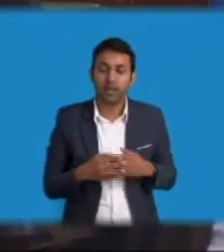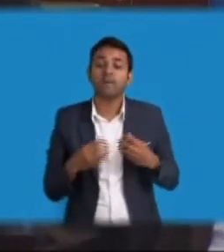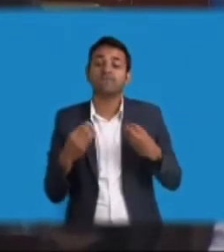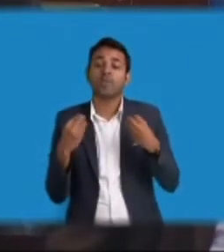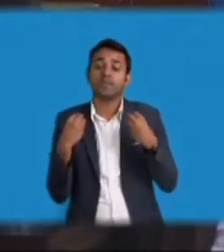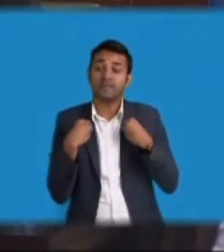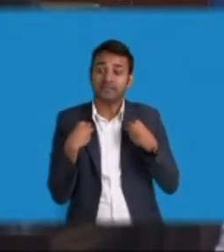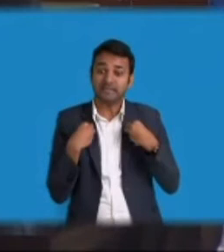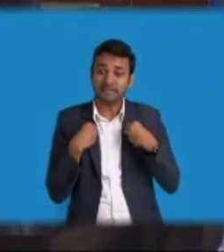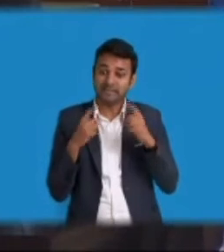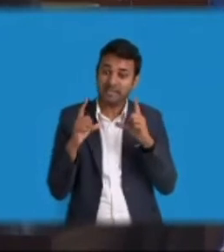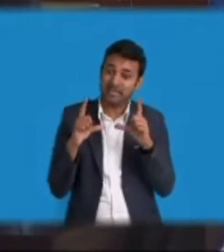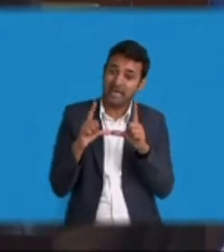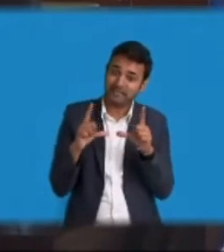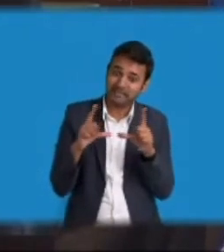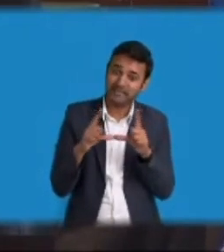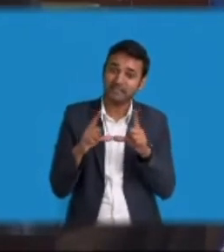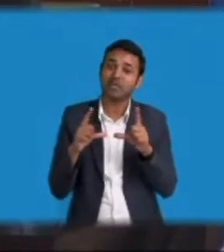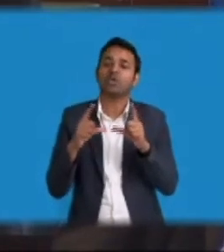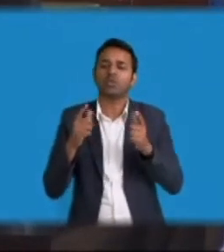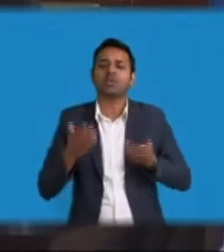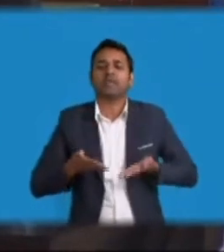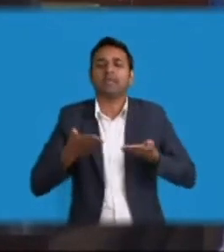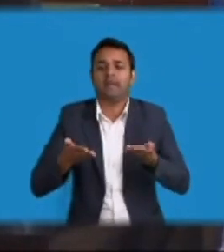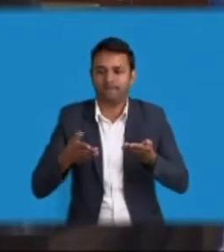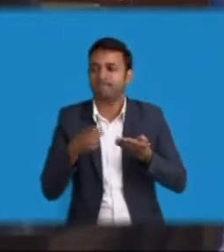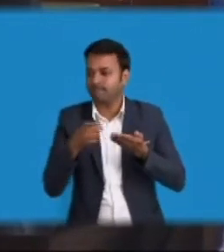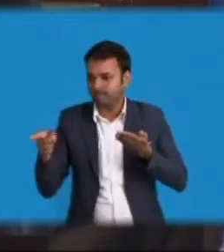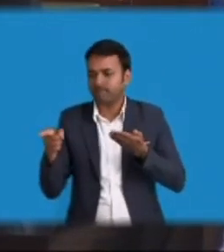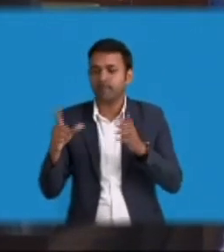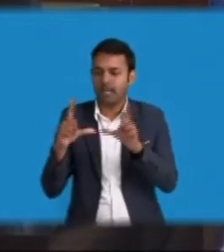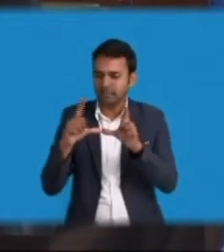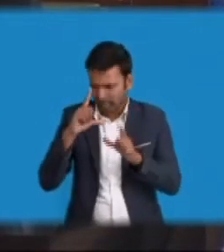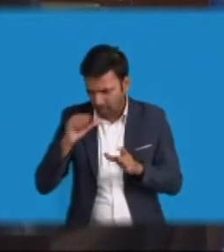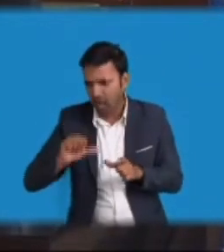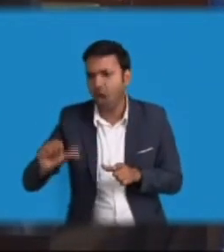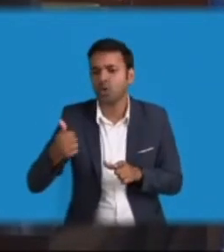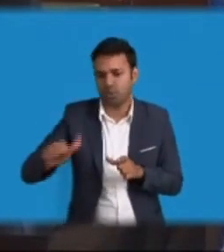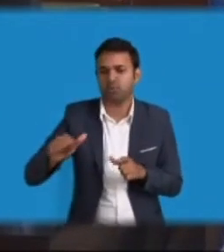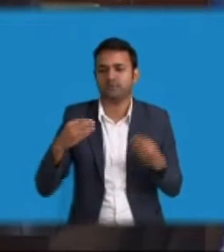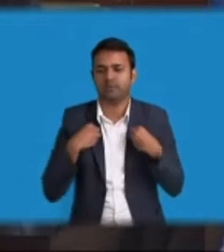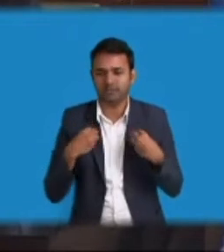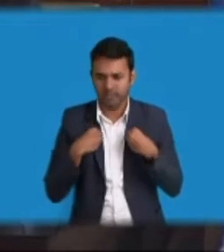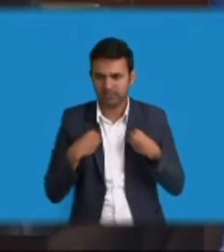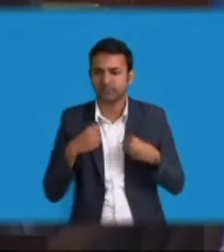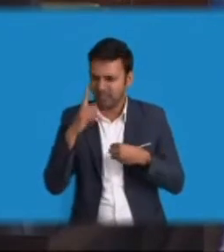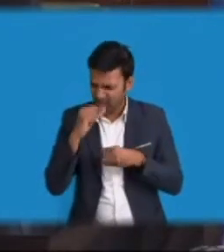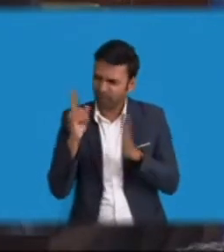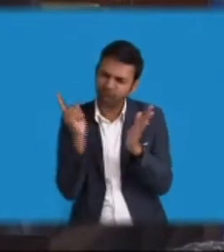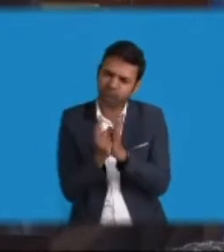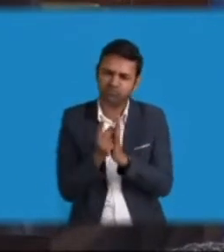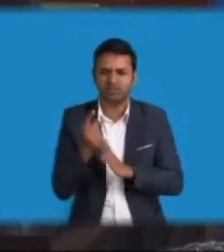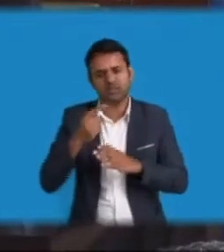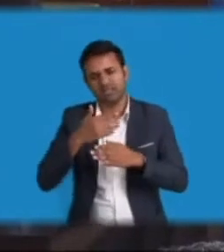councils now issuing new business license within a maximum of 3 days, with instant license renewals in both cases subject to the